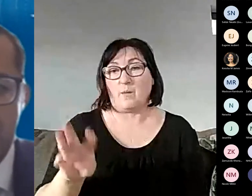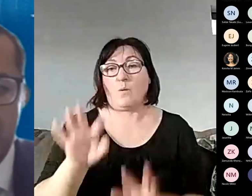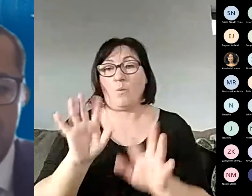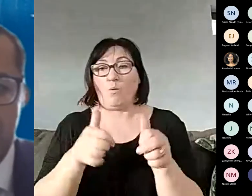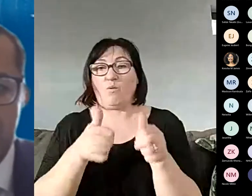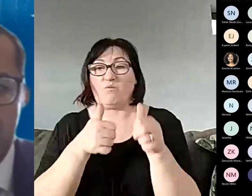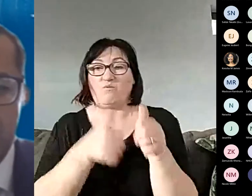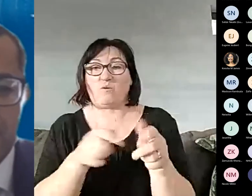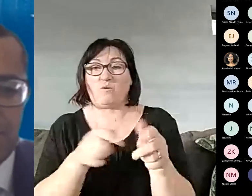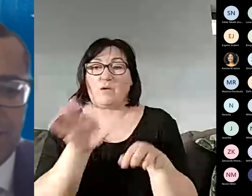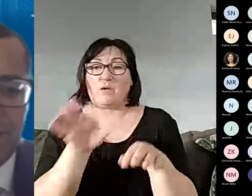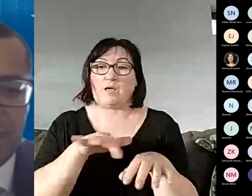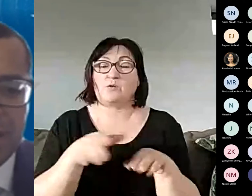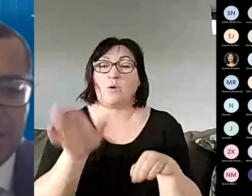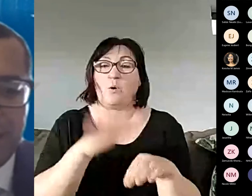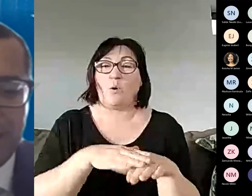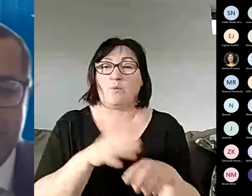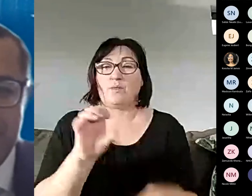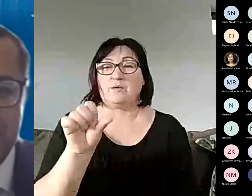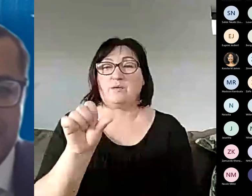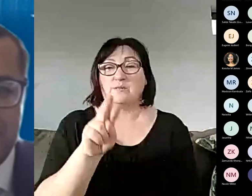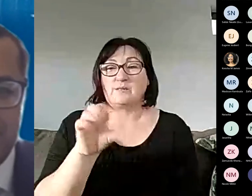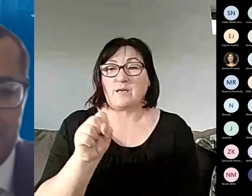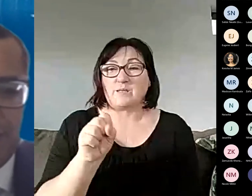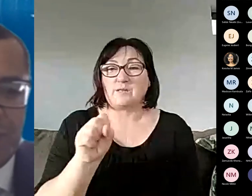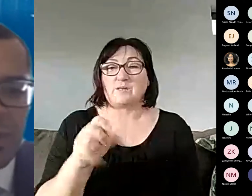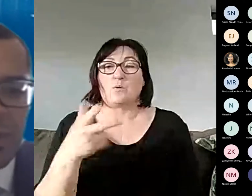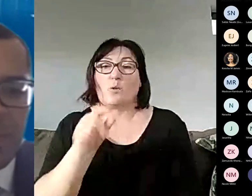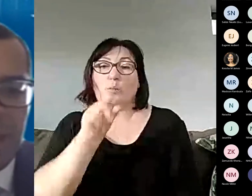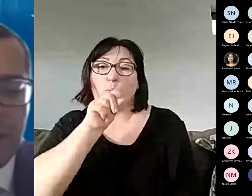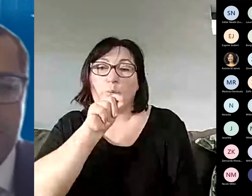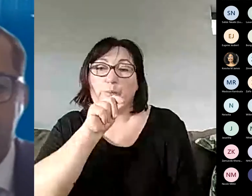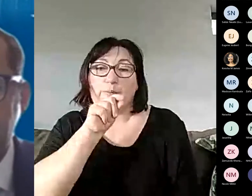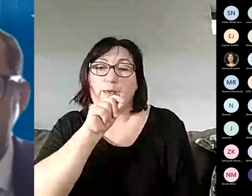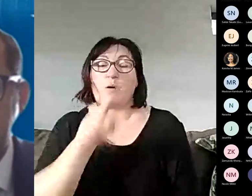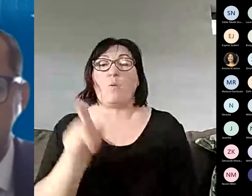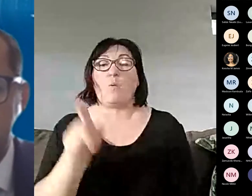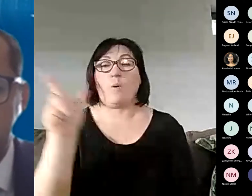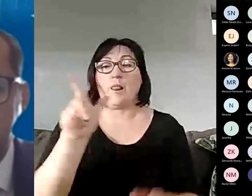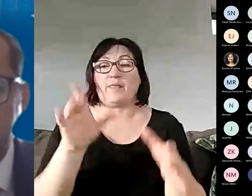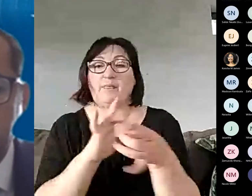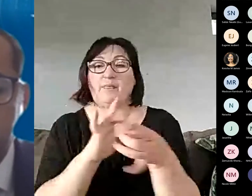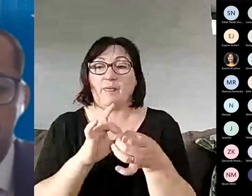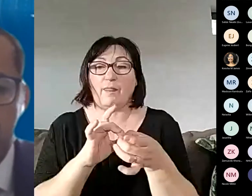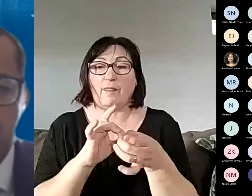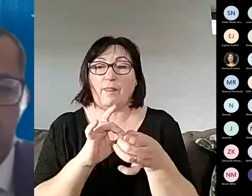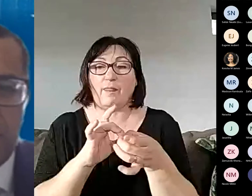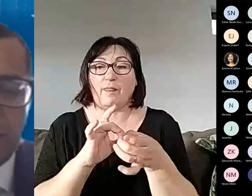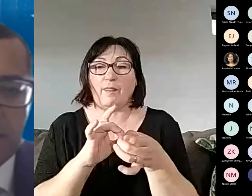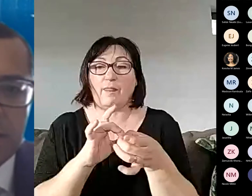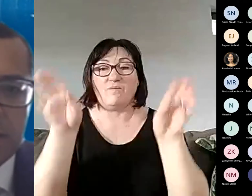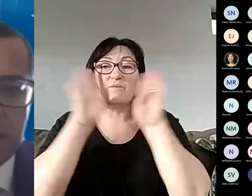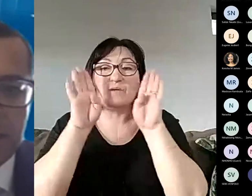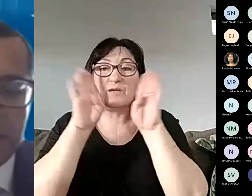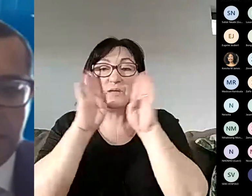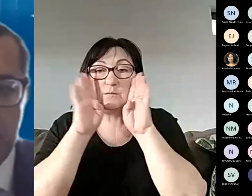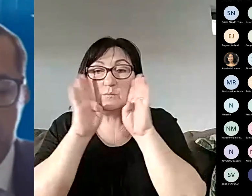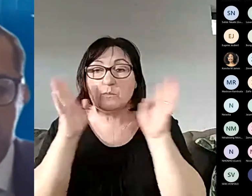SARS. You can follow SARS on Twitter, LinkedIn, and Facebook. And then, of course, if you have any